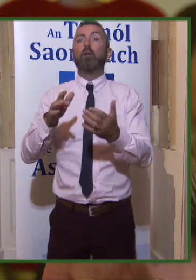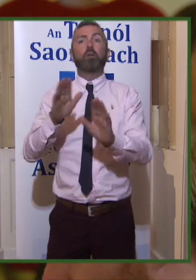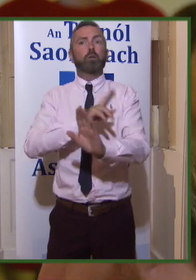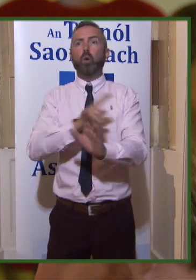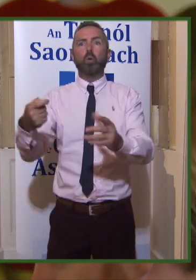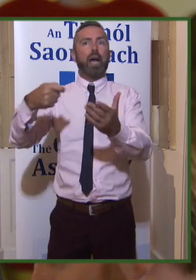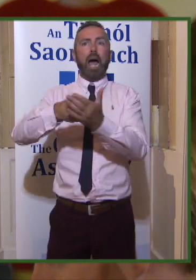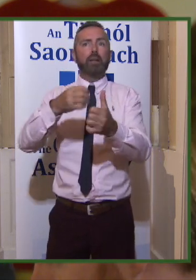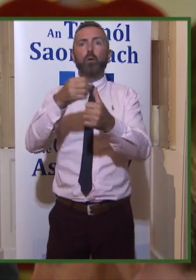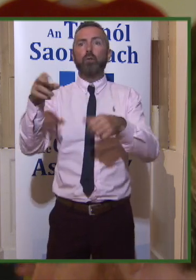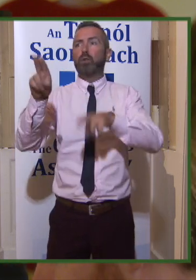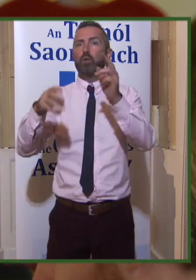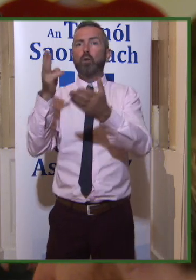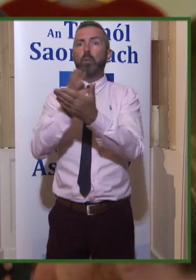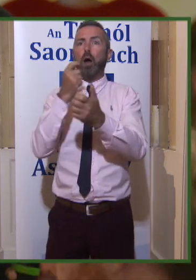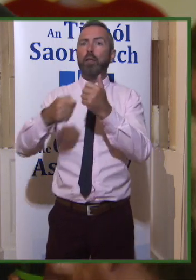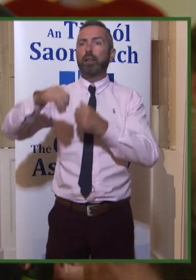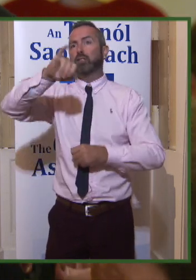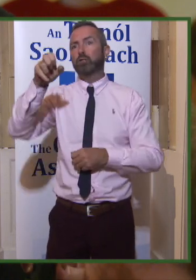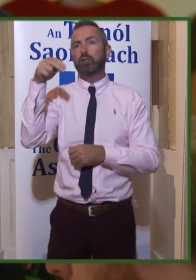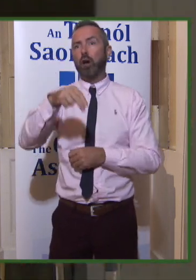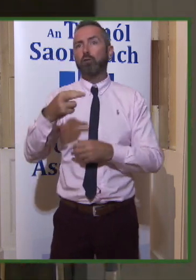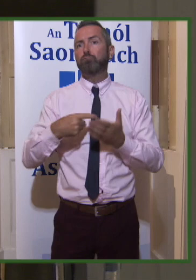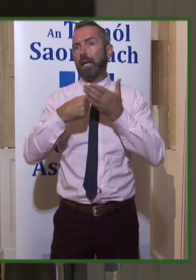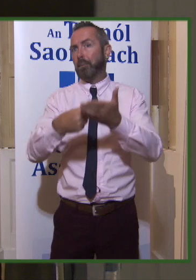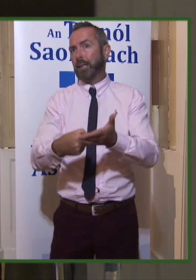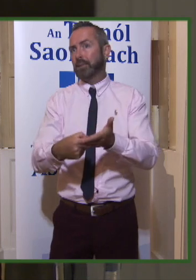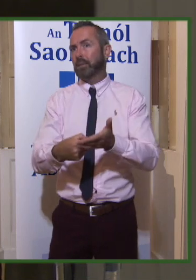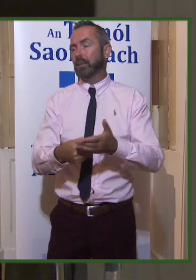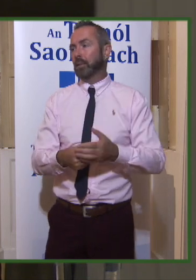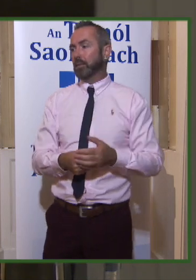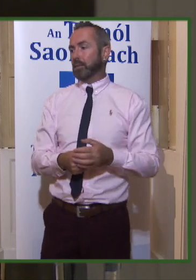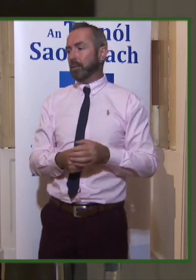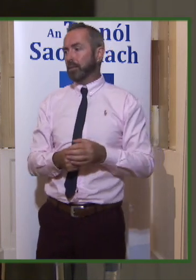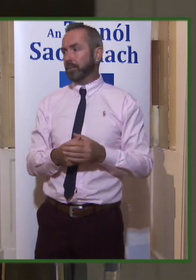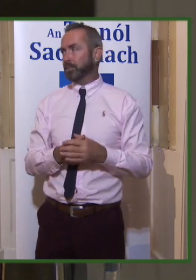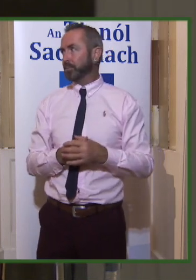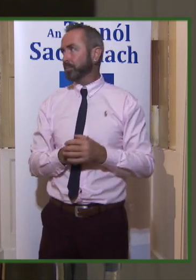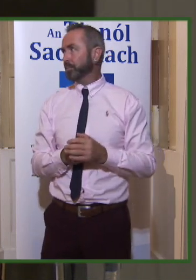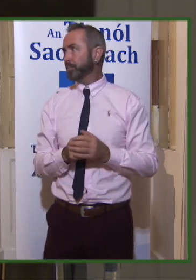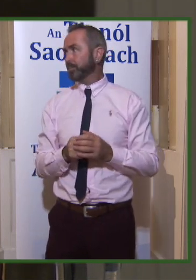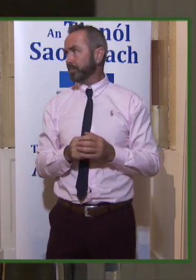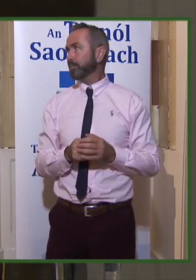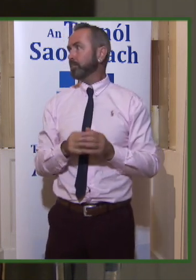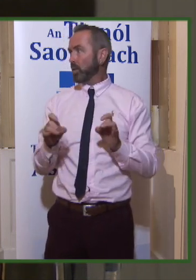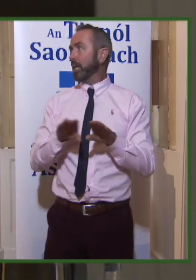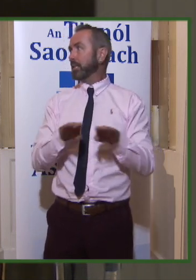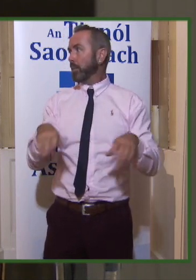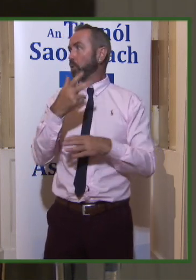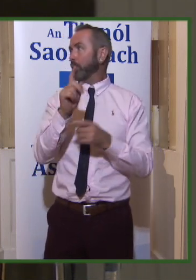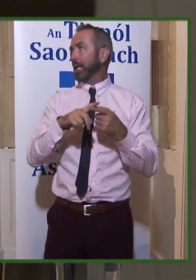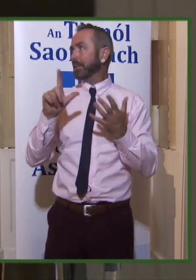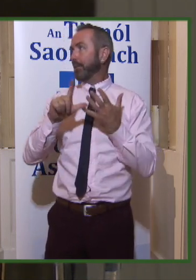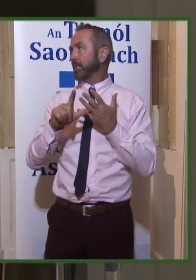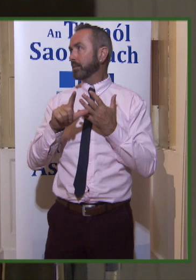rest and not include with. Yeah. Okay, thanks, Sophie. So we could table 3, then 7 with